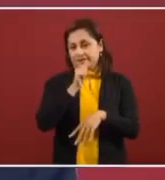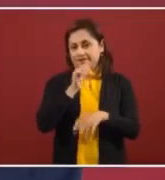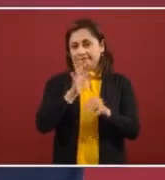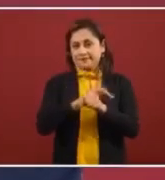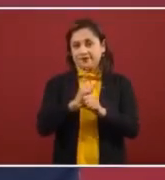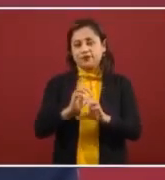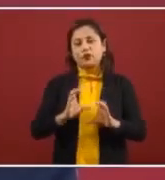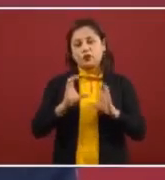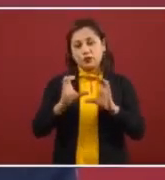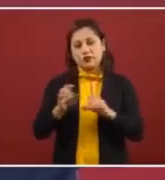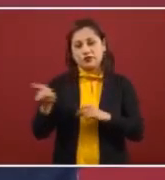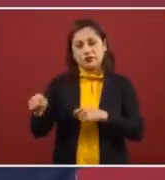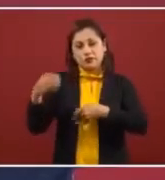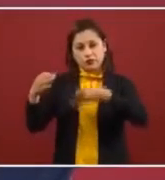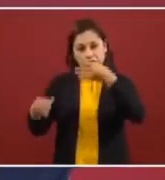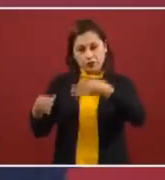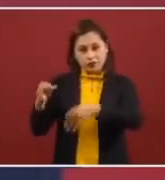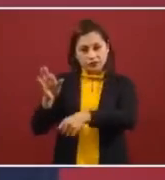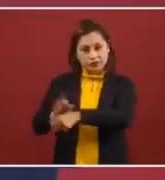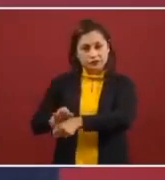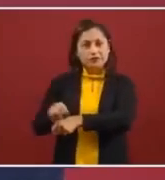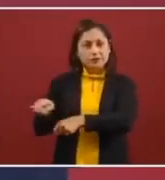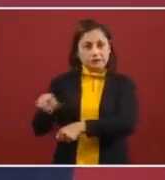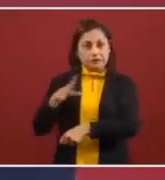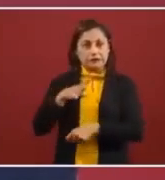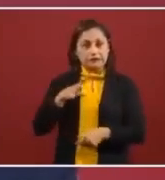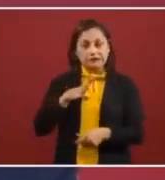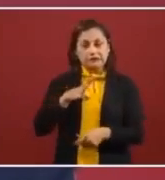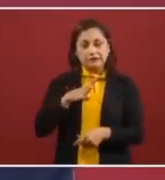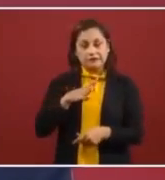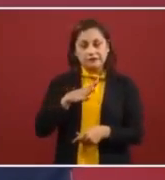because there's judgments and legal procedures.